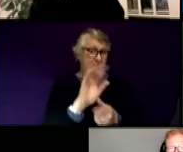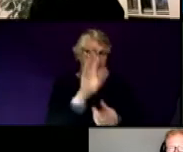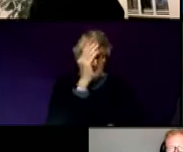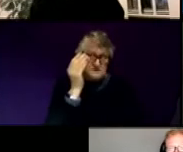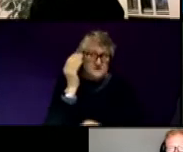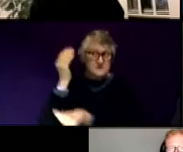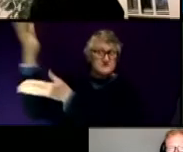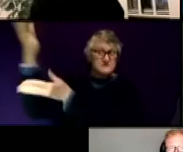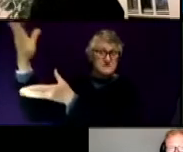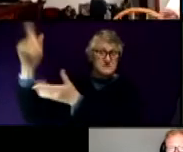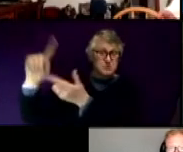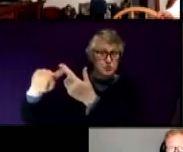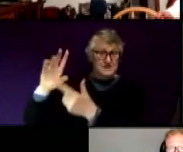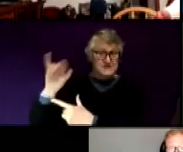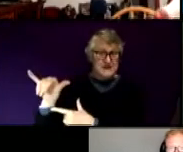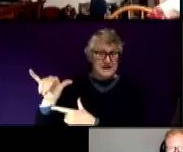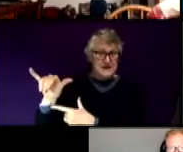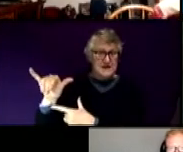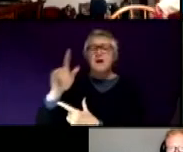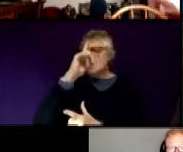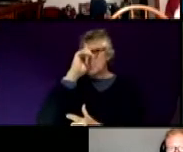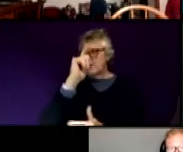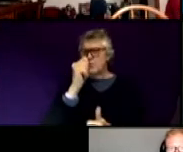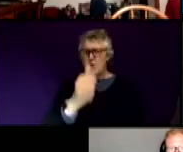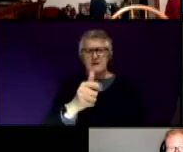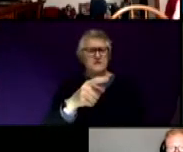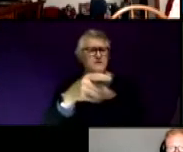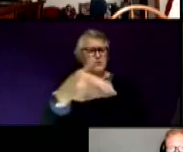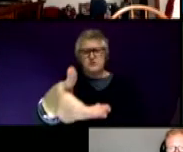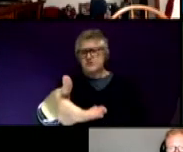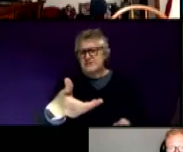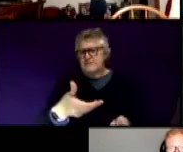we absolutely welcome you to submit information to us.